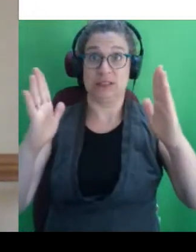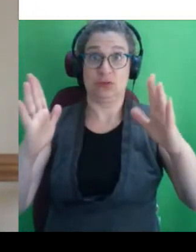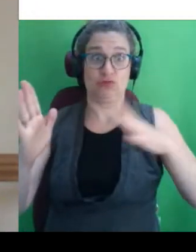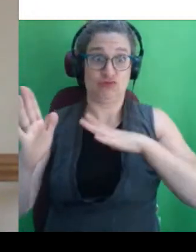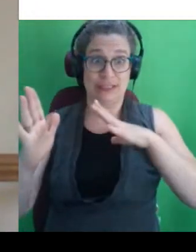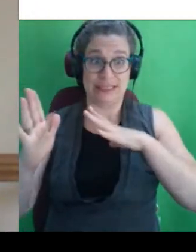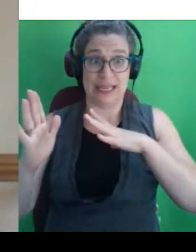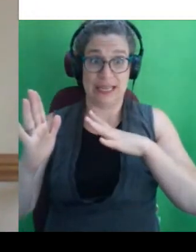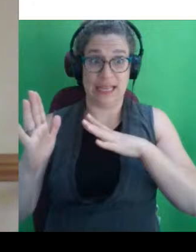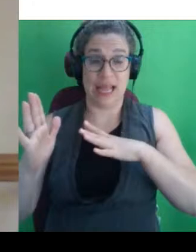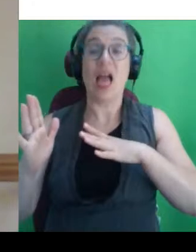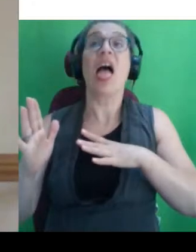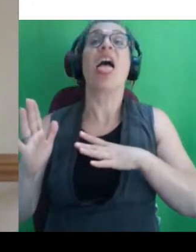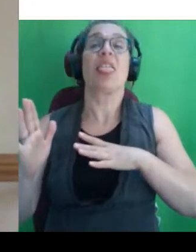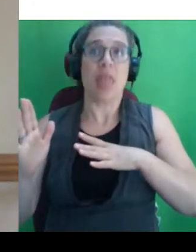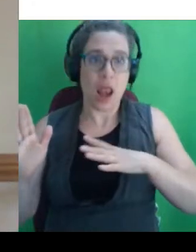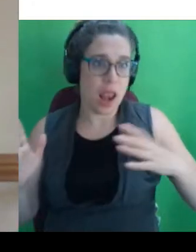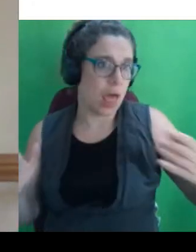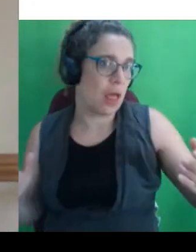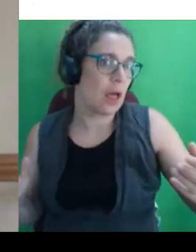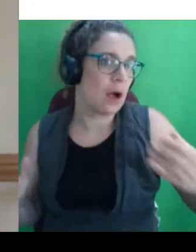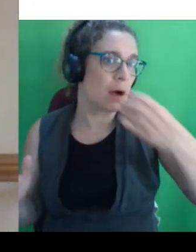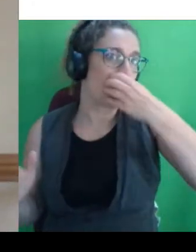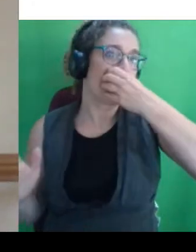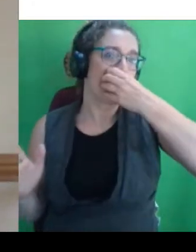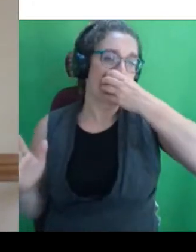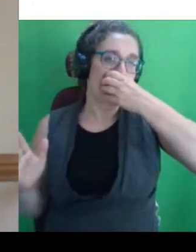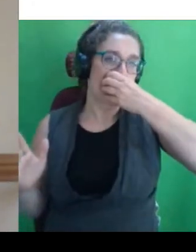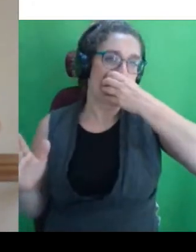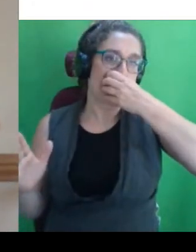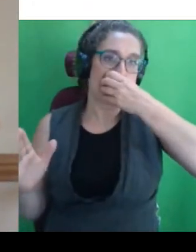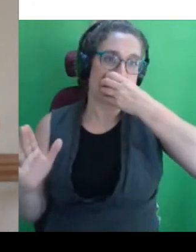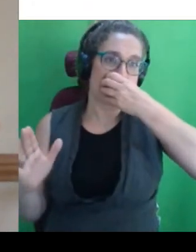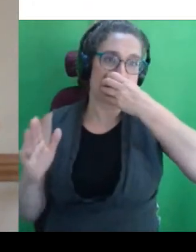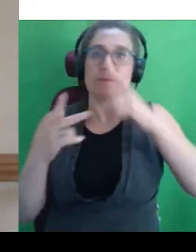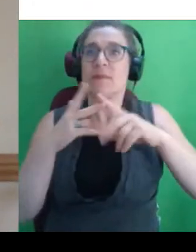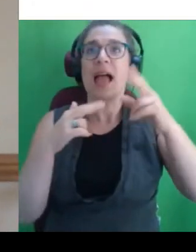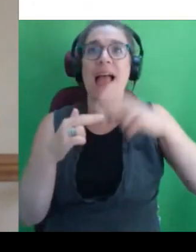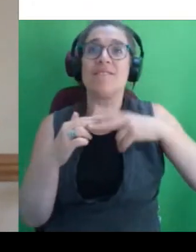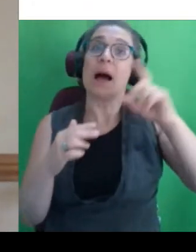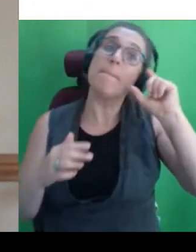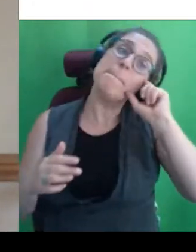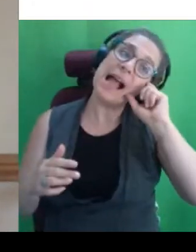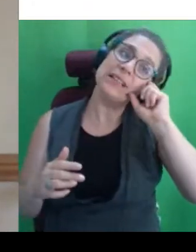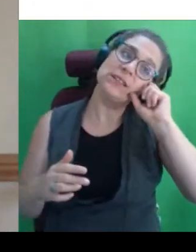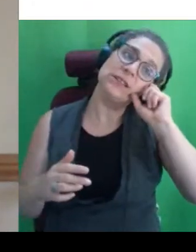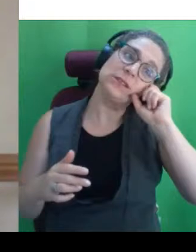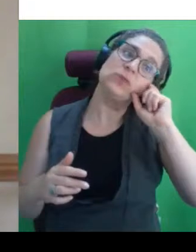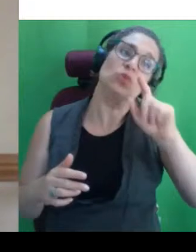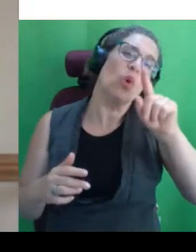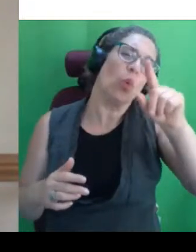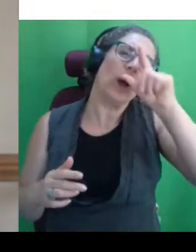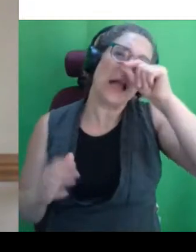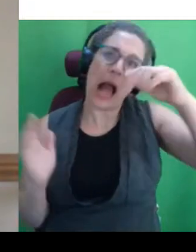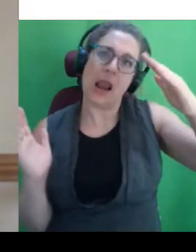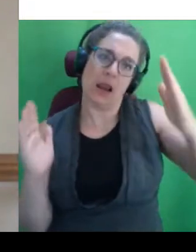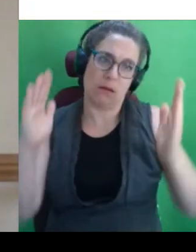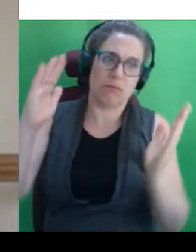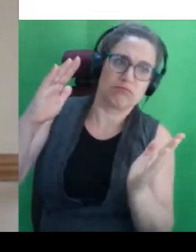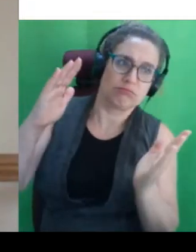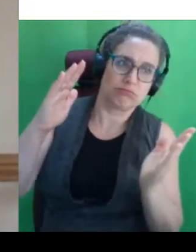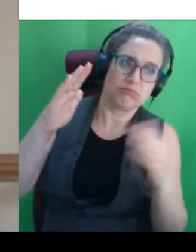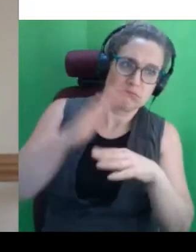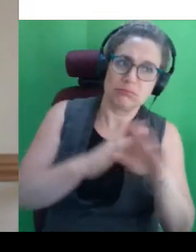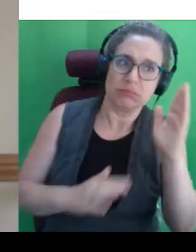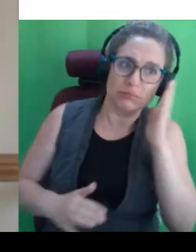see it should be at a horizontal level. If the child's in bed, you can tilt downwards. It should only ever